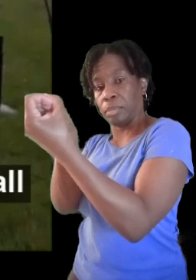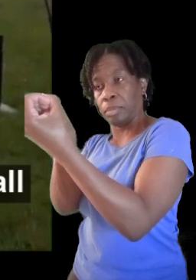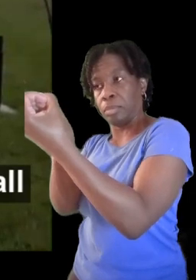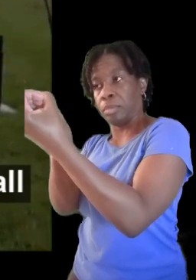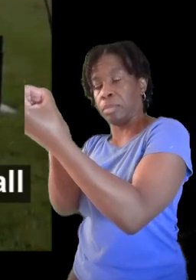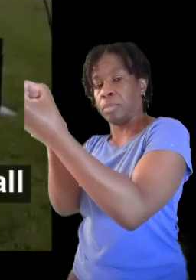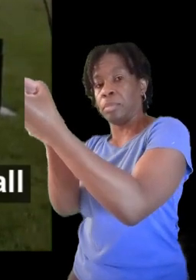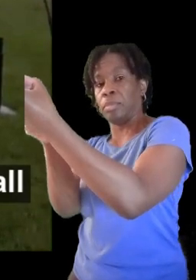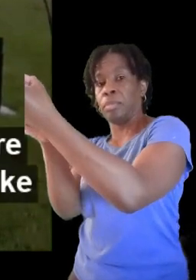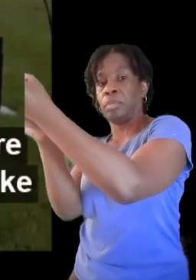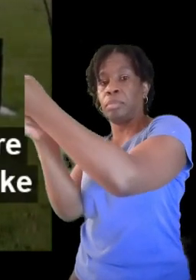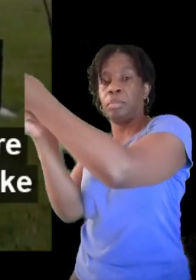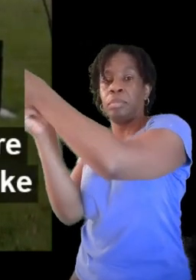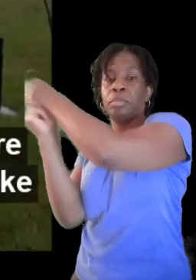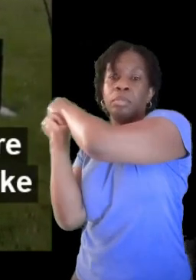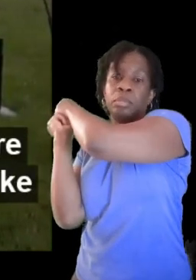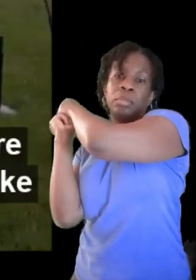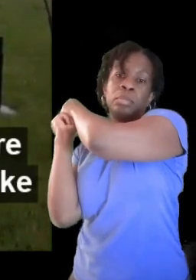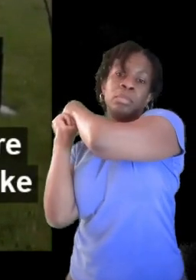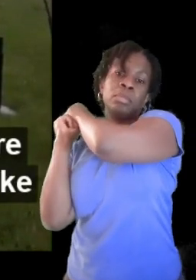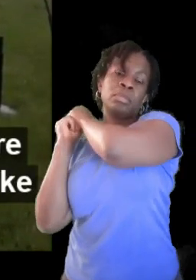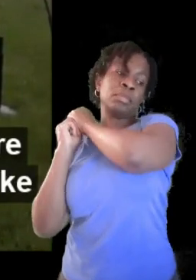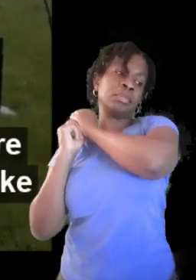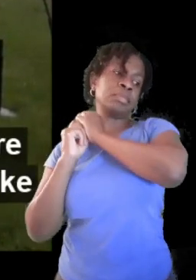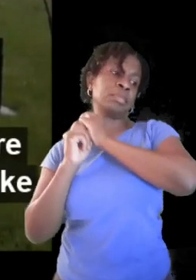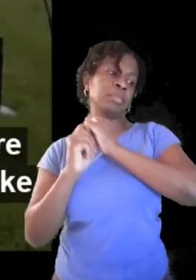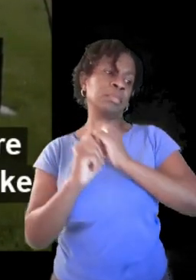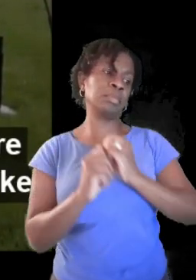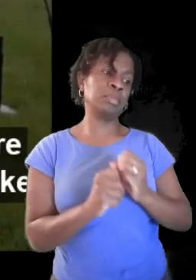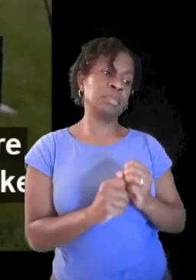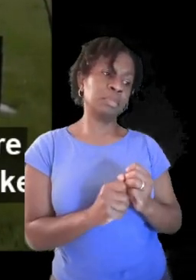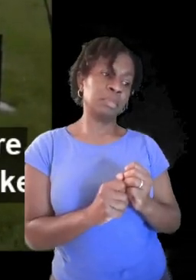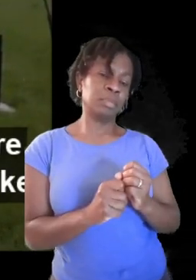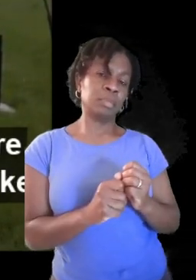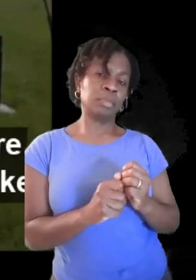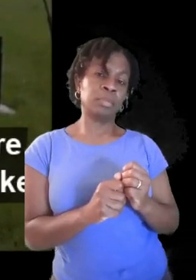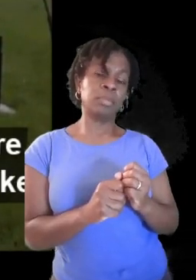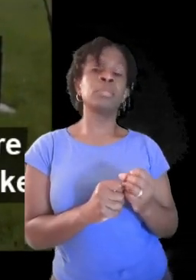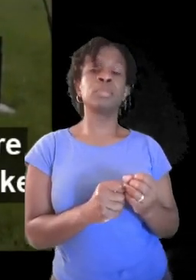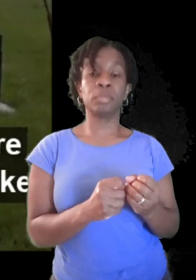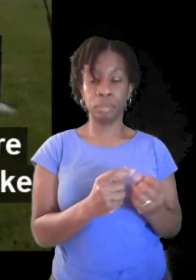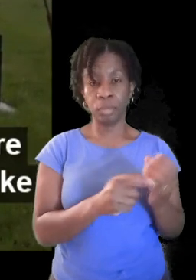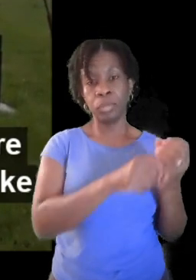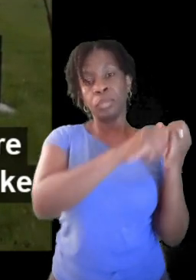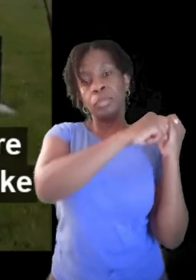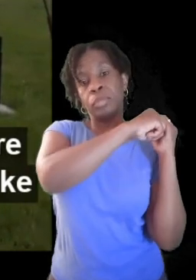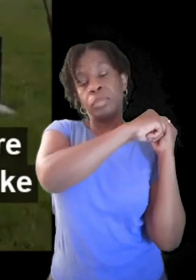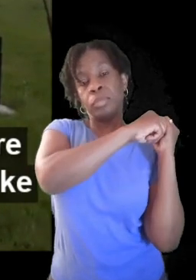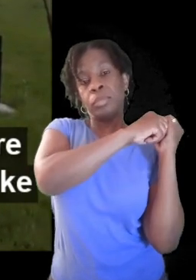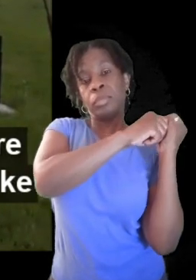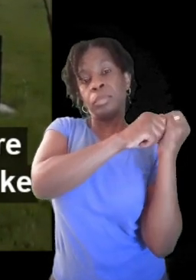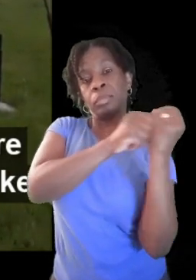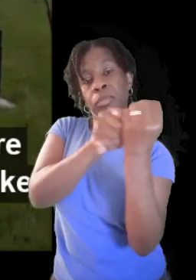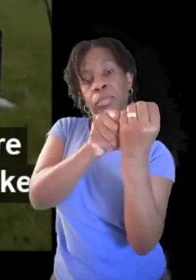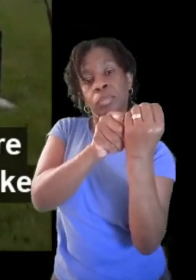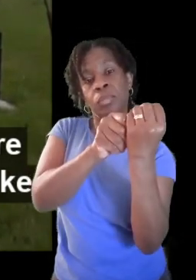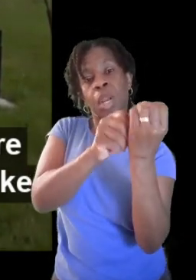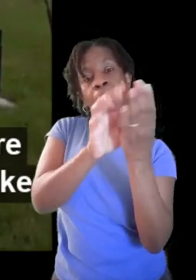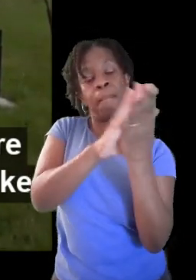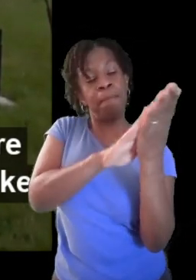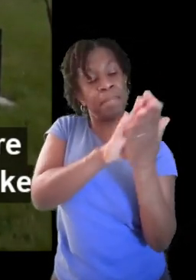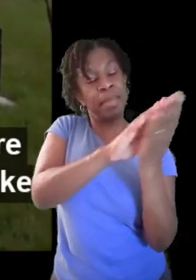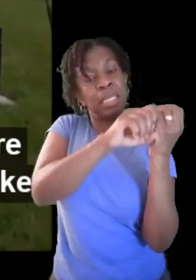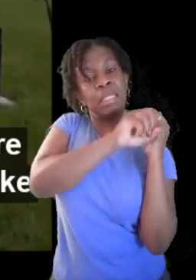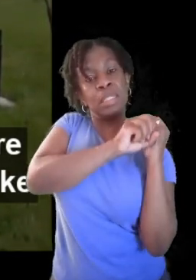you can bring it all the way around. If you can snap the bat, which means you're rolling your wrists